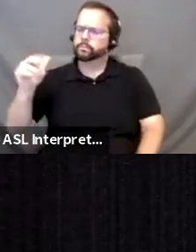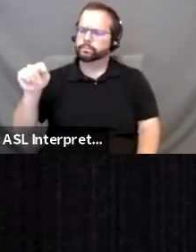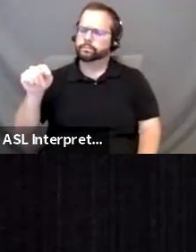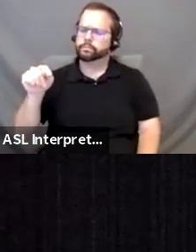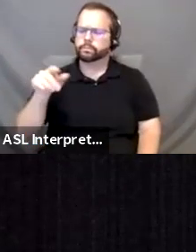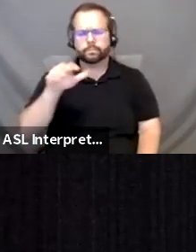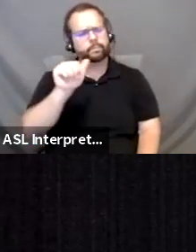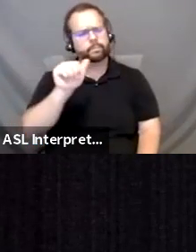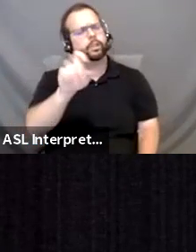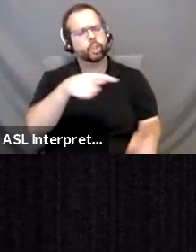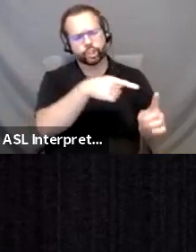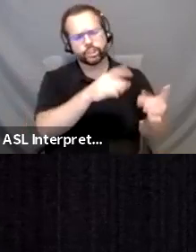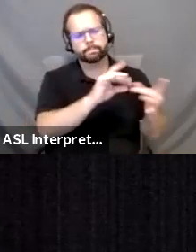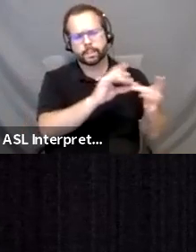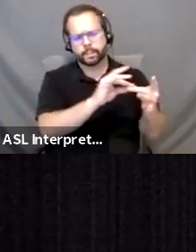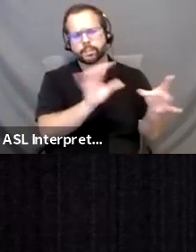participants, but